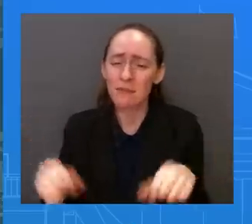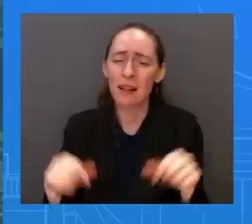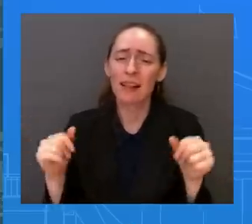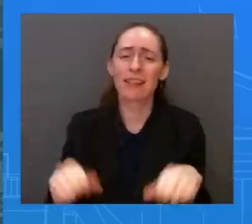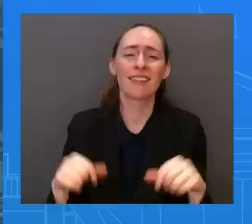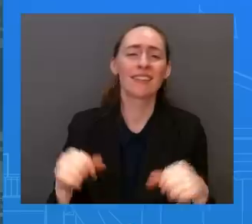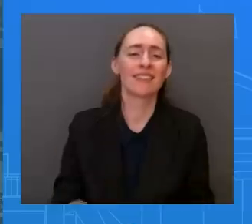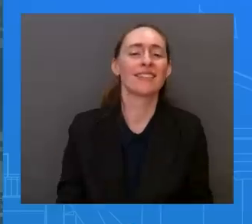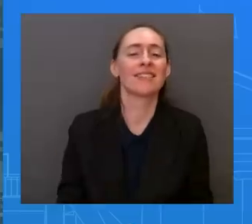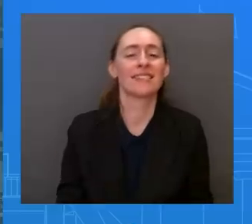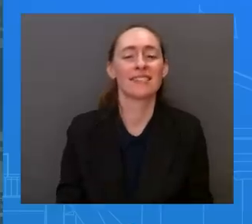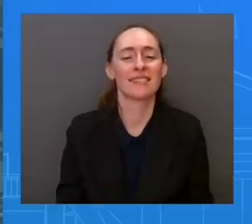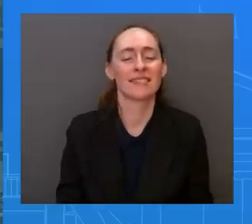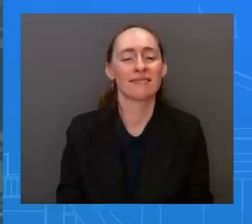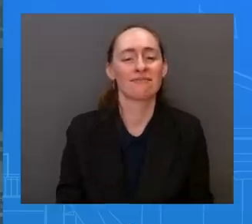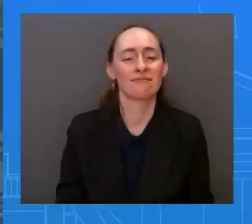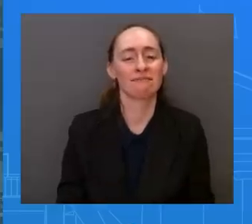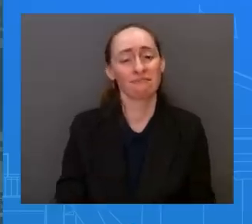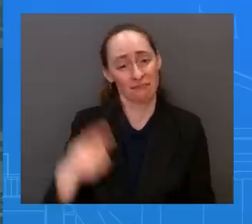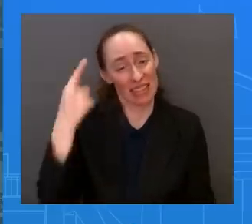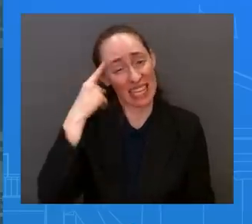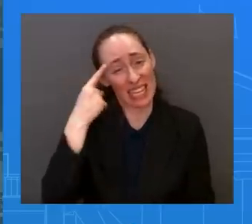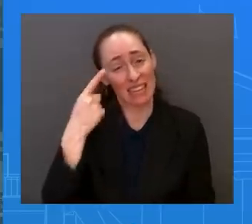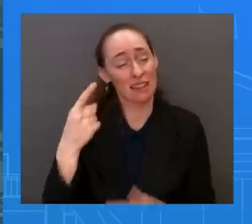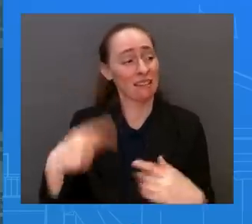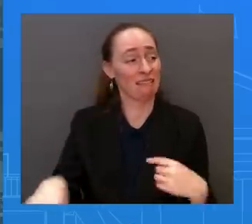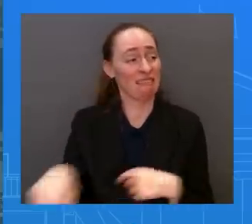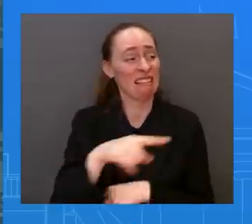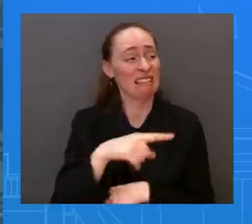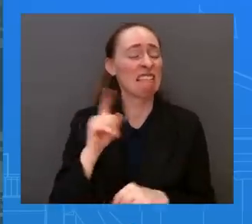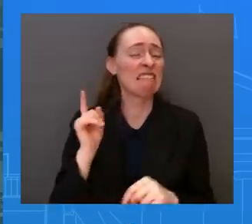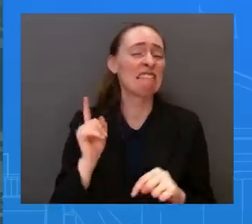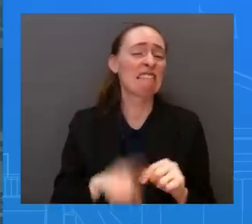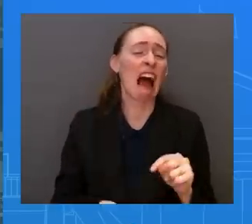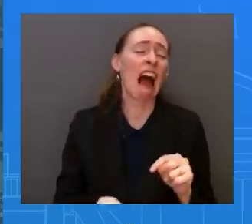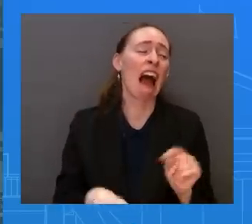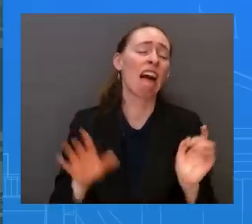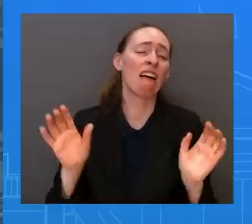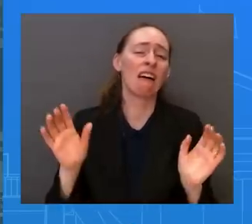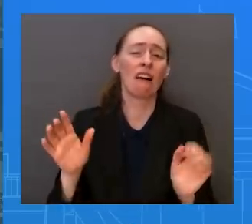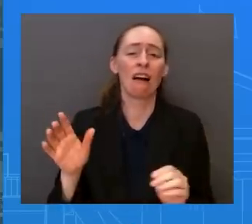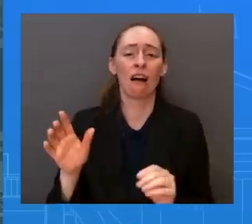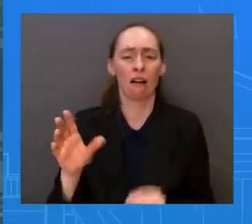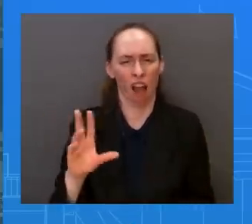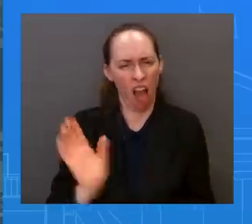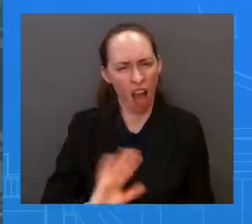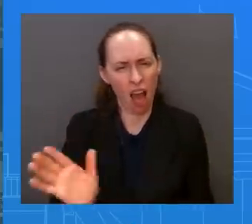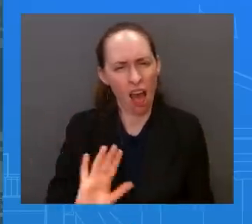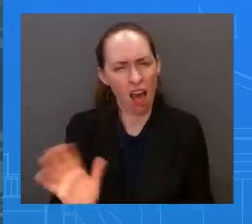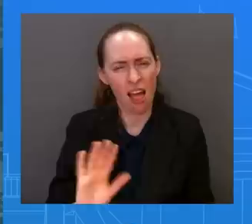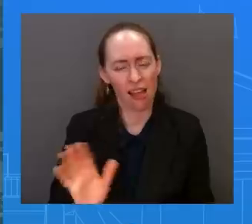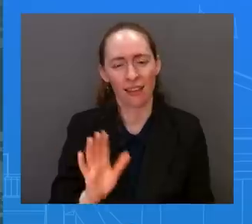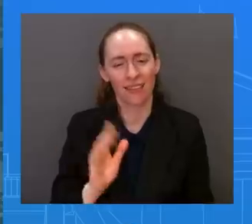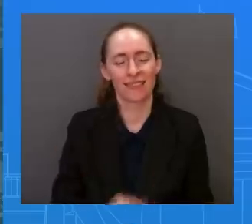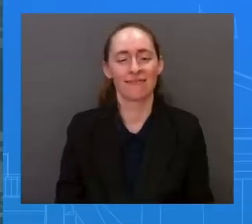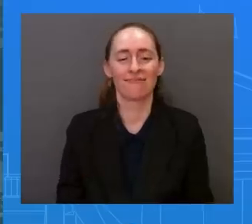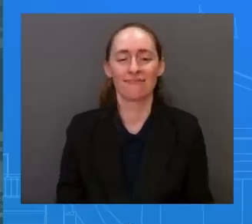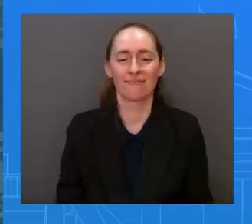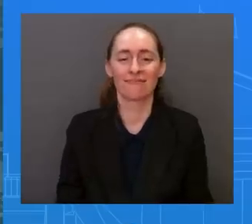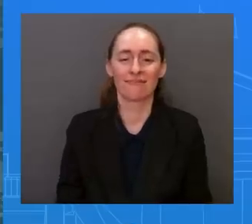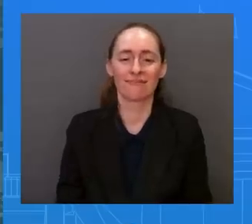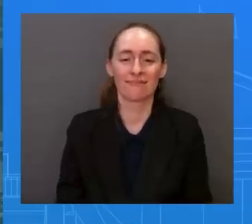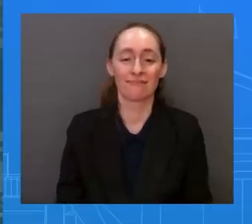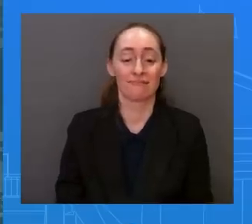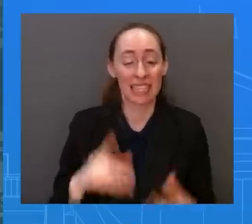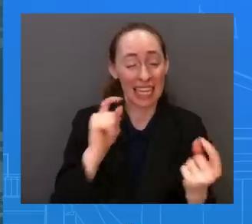continue to hear those types of themes in his speech, but of course I'm not going to get into specific issues or